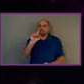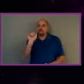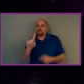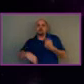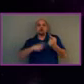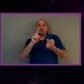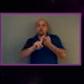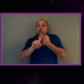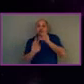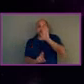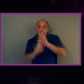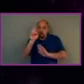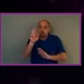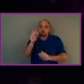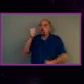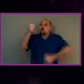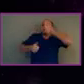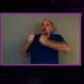what rocket?